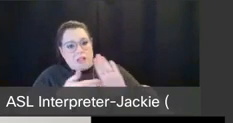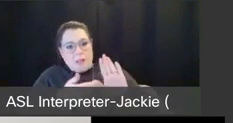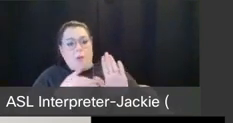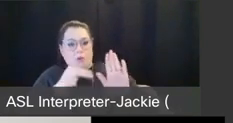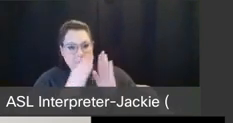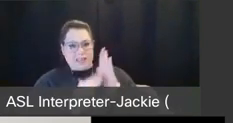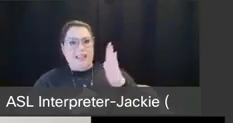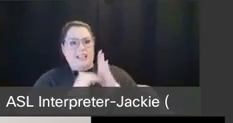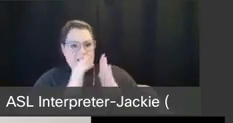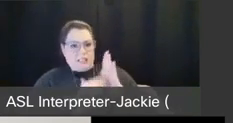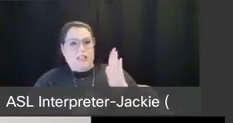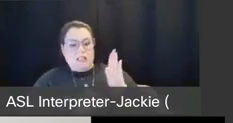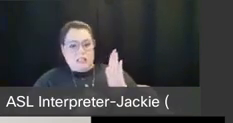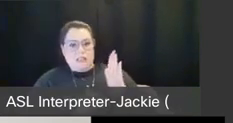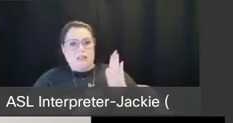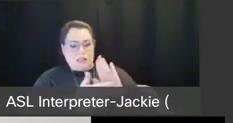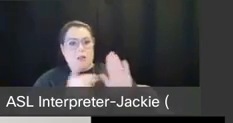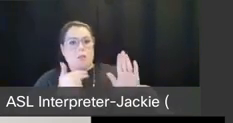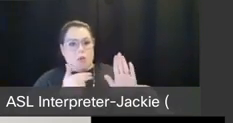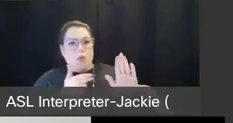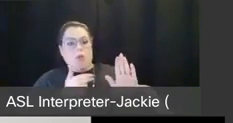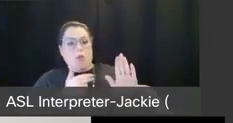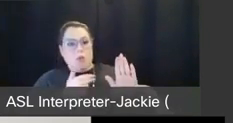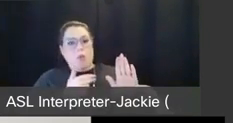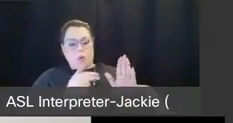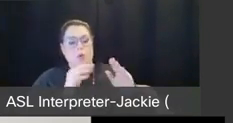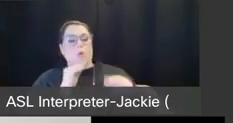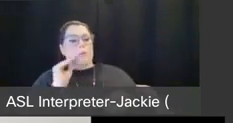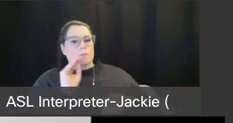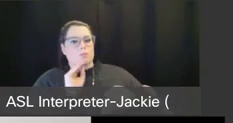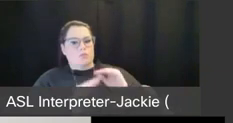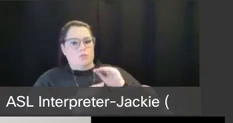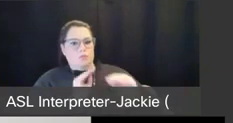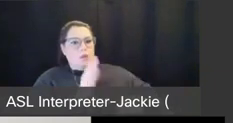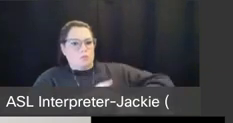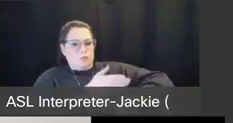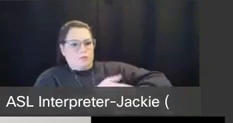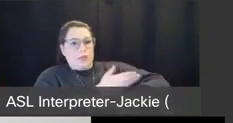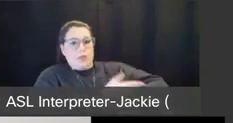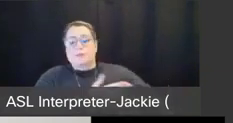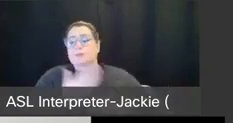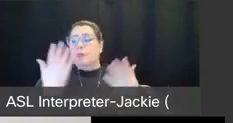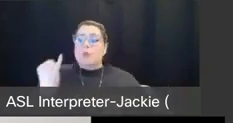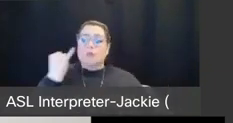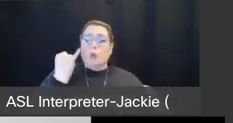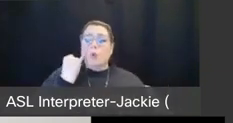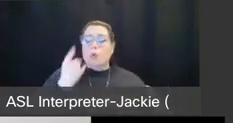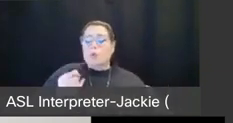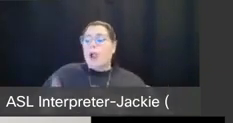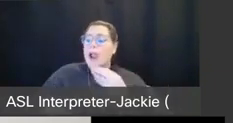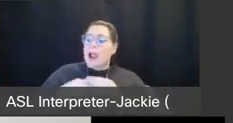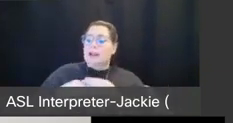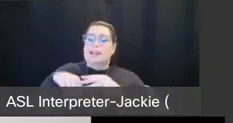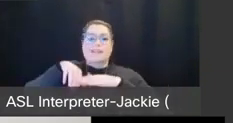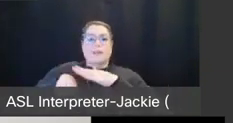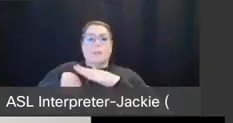you're adding some kind of a stair lift, for example, or maybe you're adding some